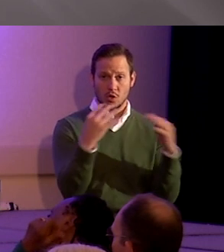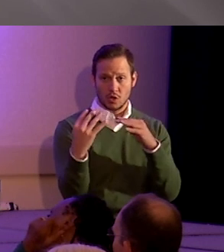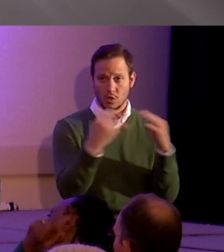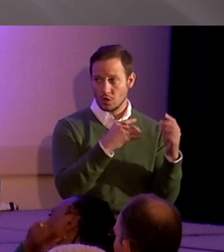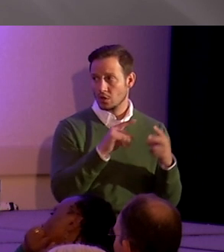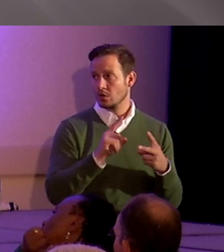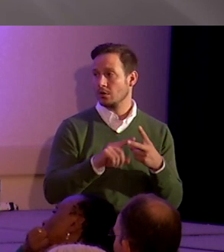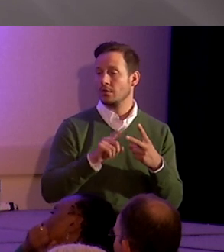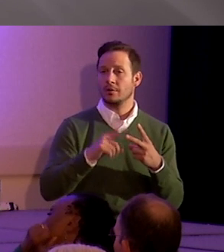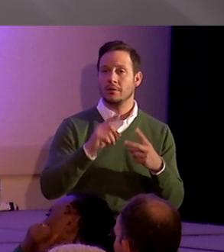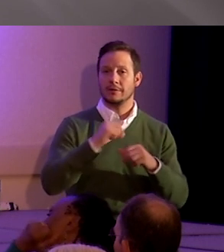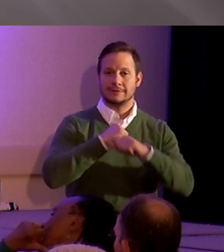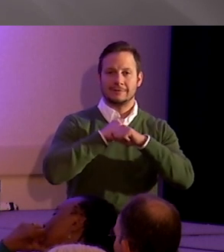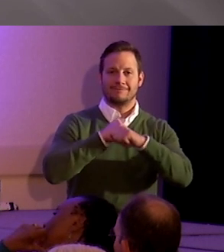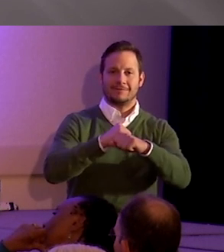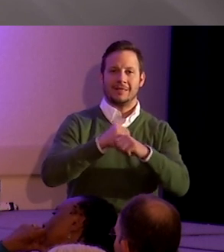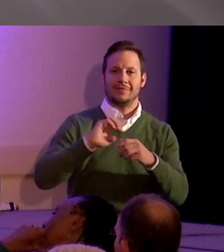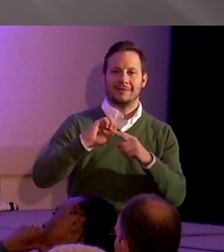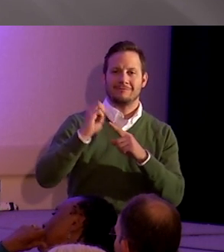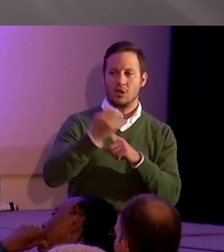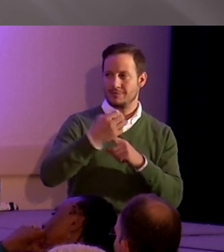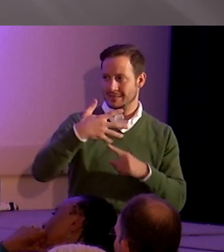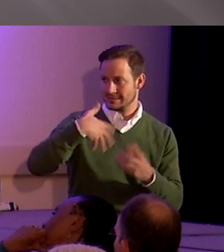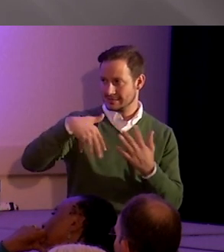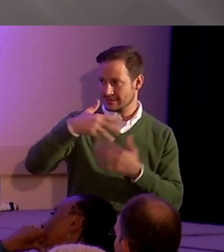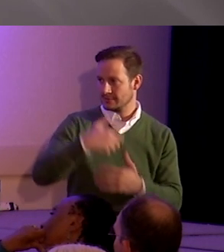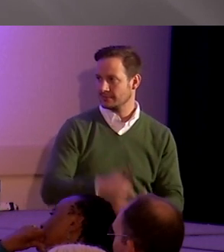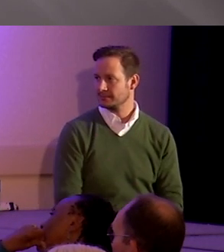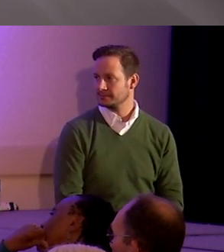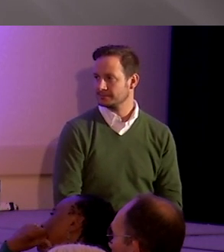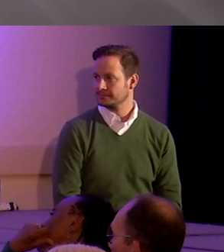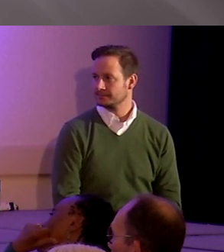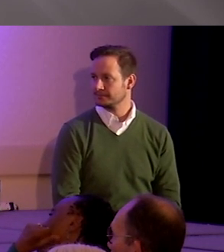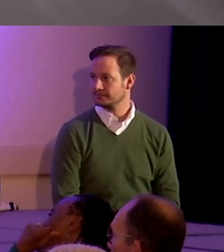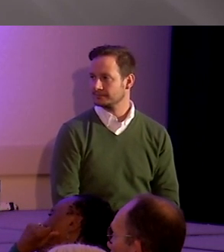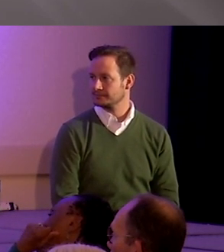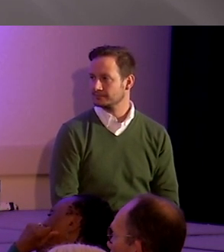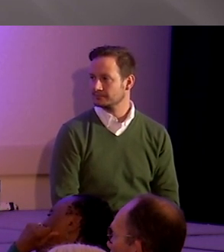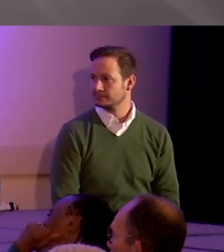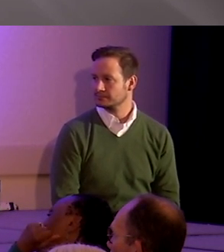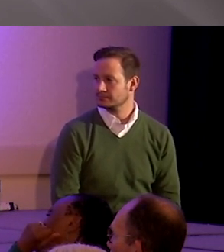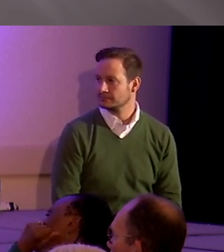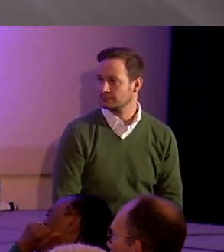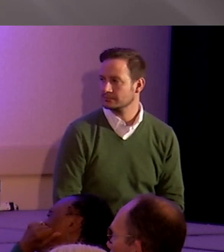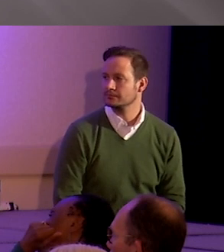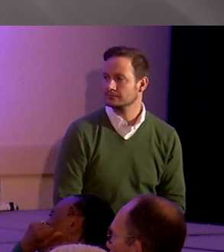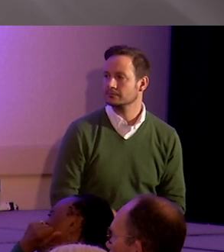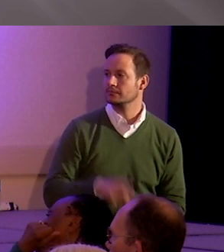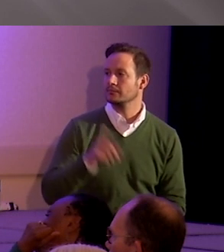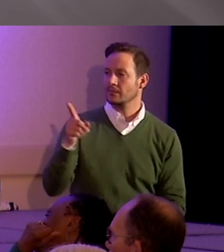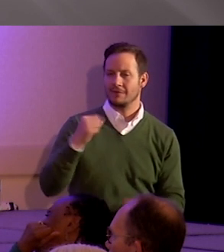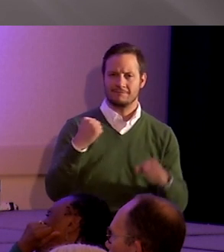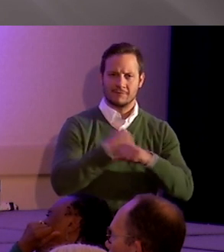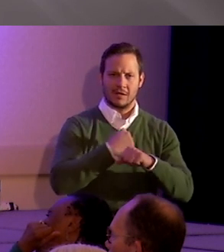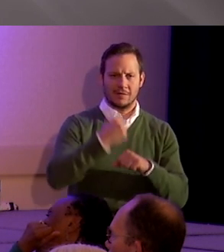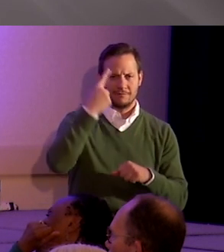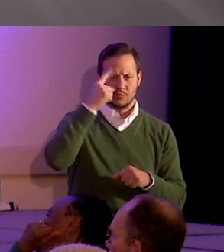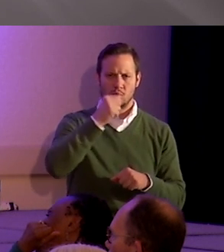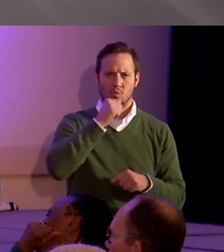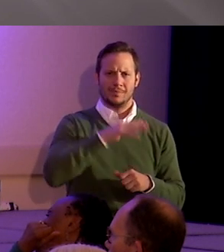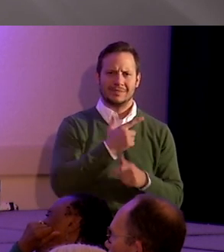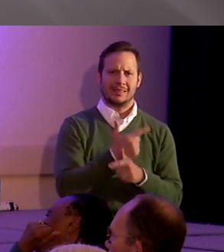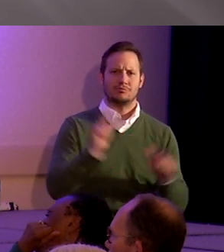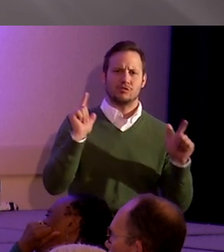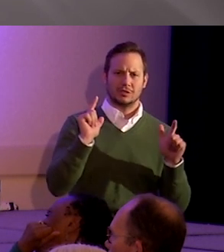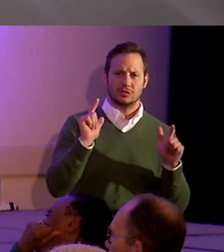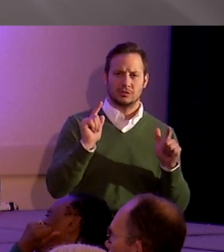opposing wars to defending the environment. Nude protest aids in the fight for women's liberation in one of the